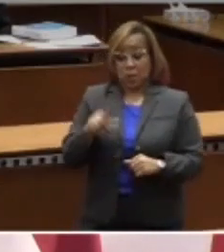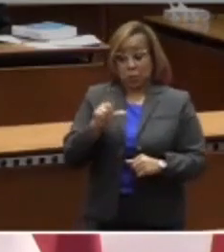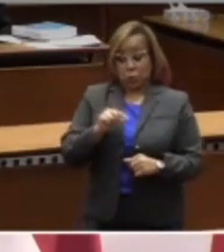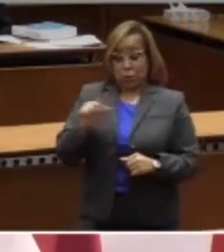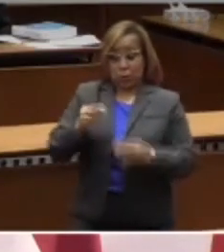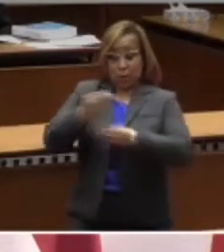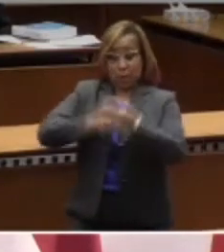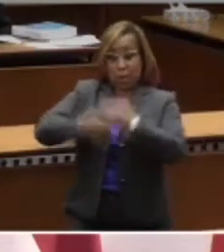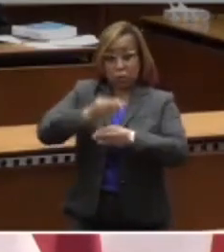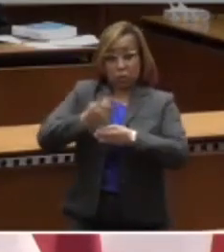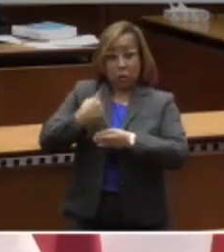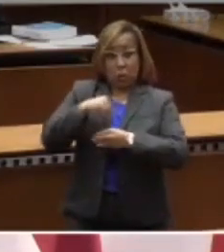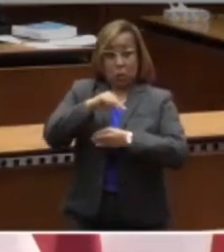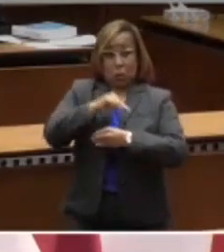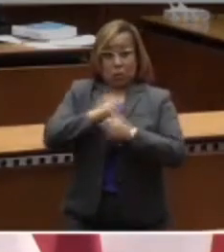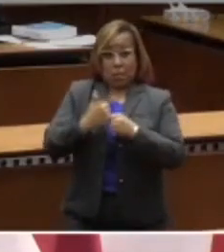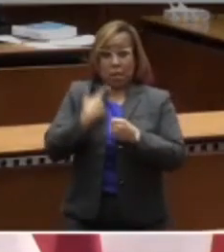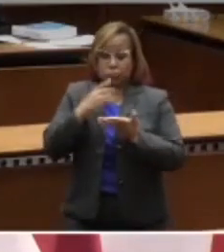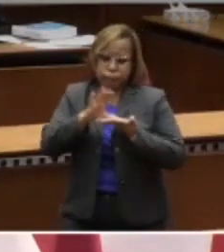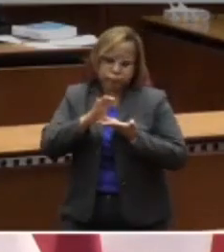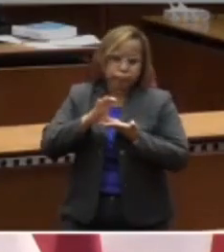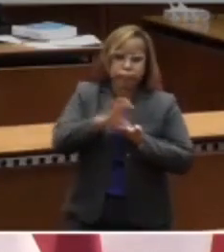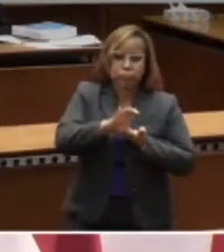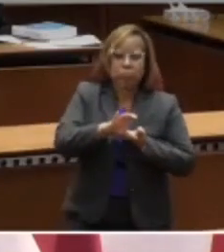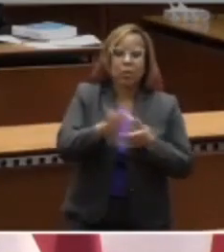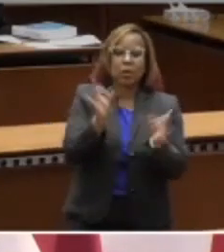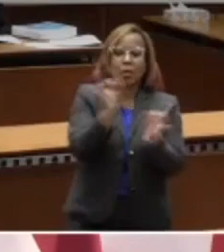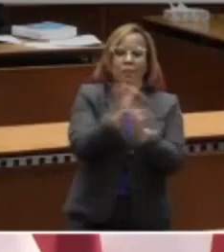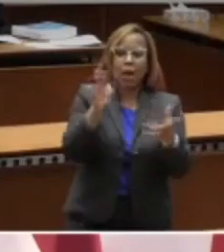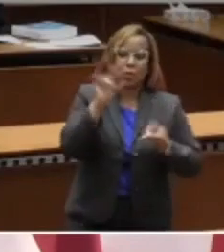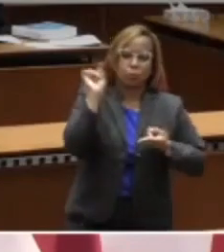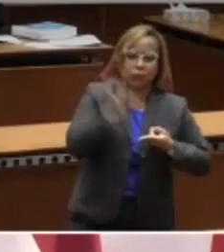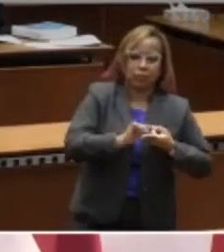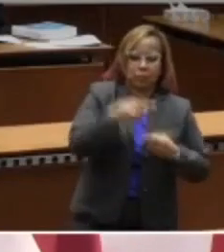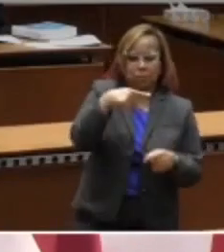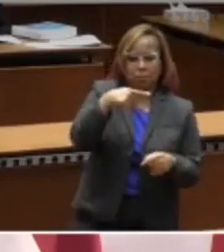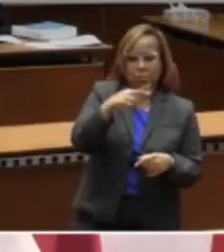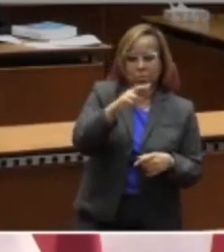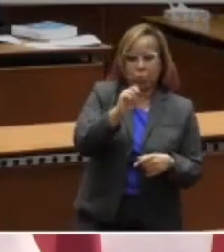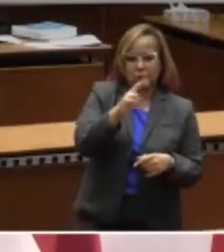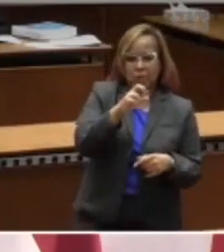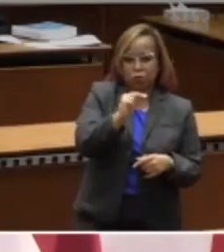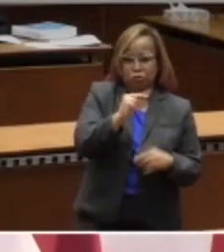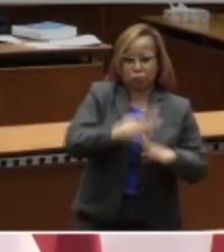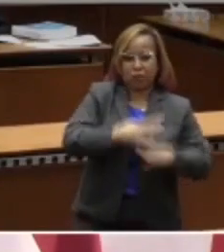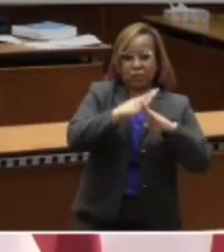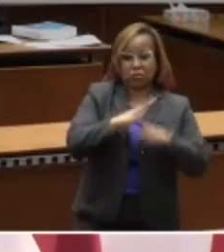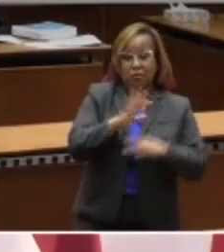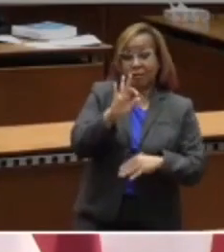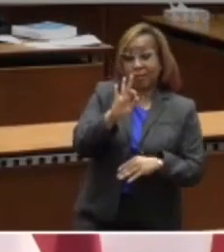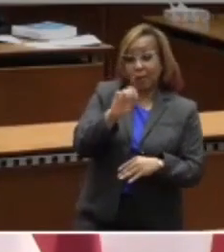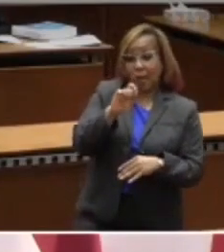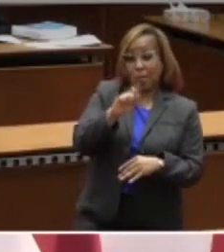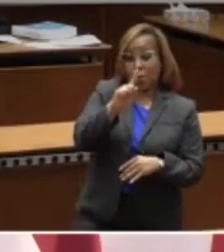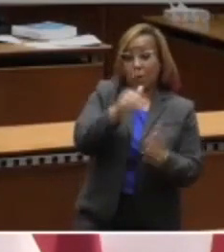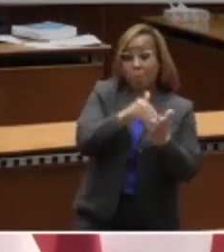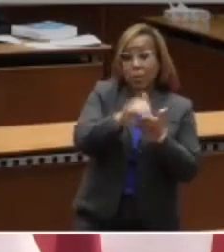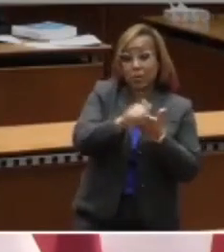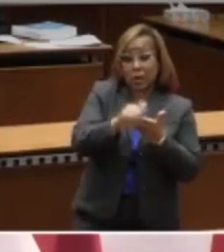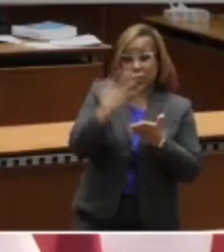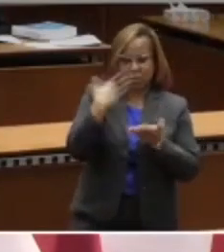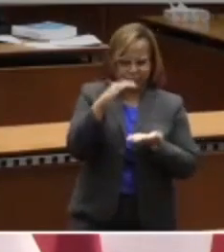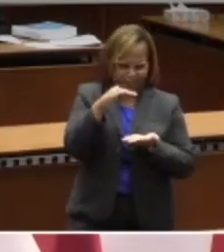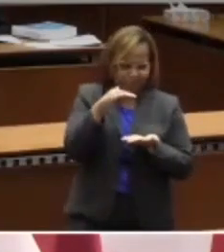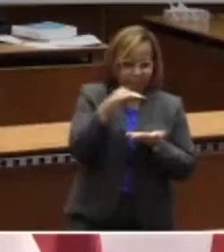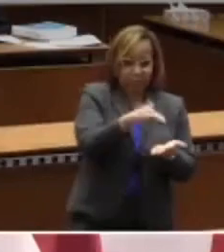2020 budget, we made historic investments in violence prevention, $9.1 million. We made that